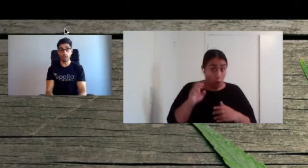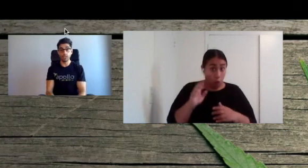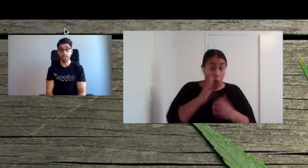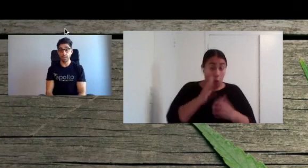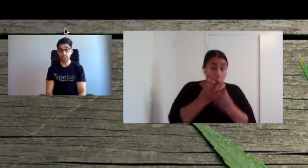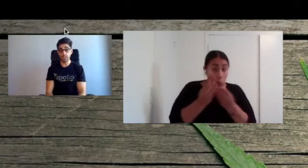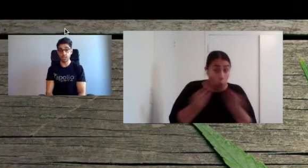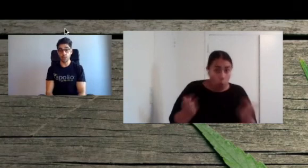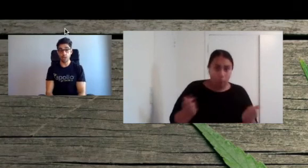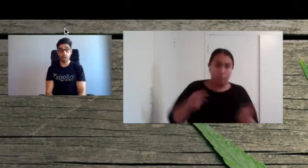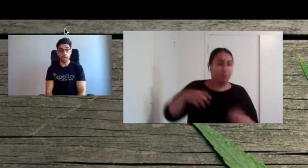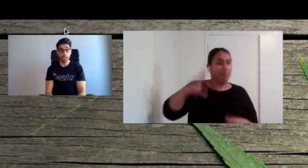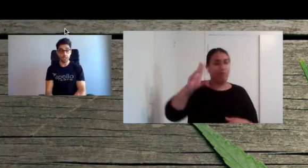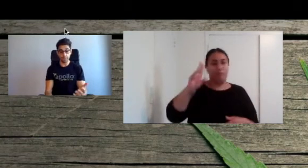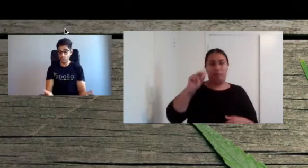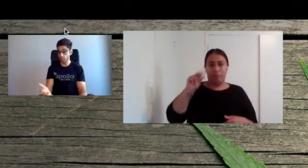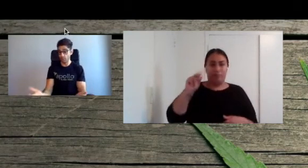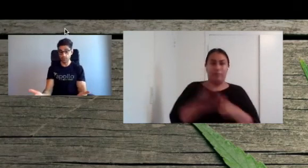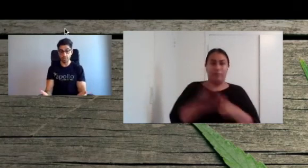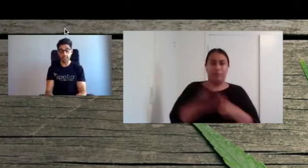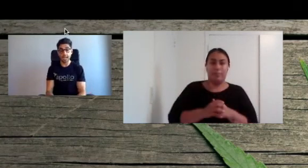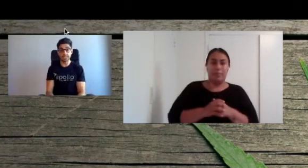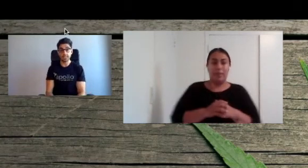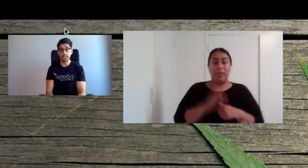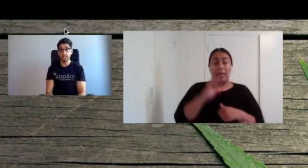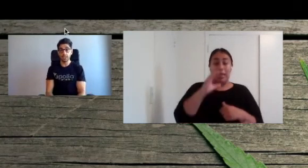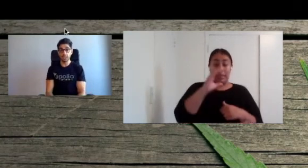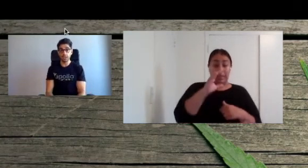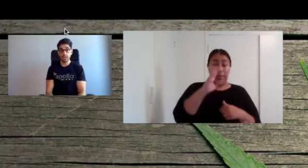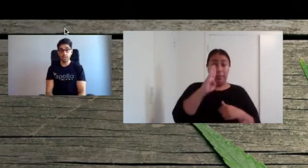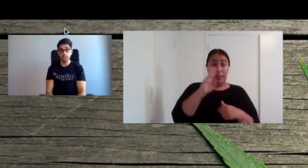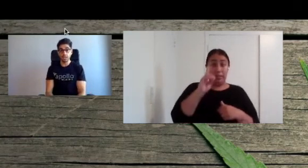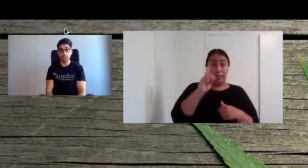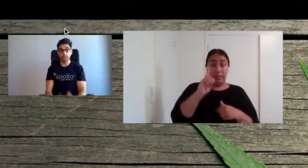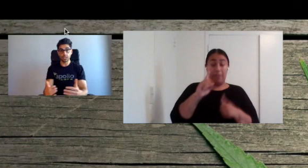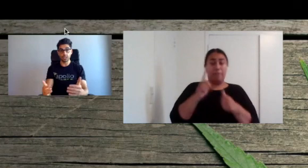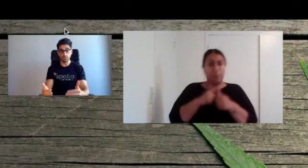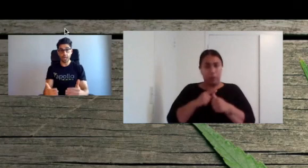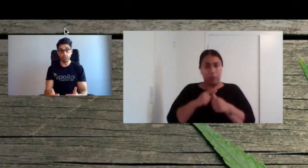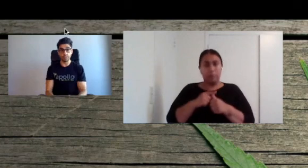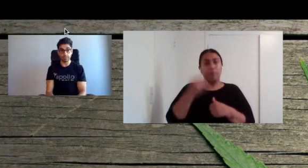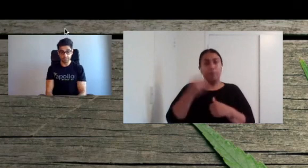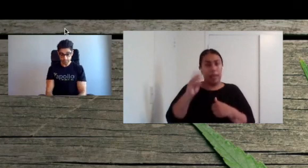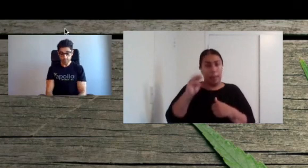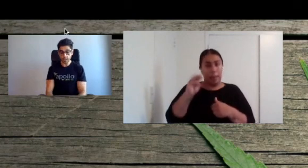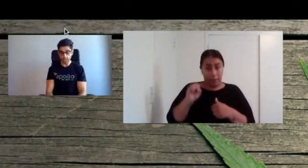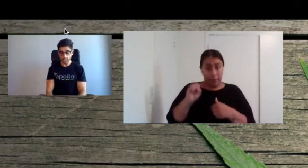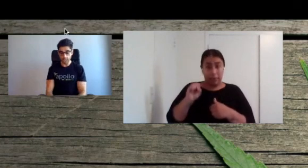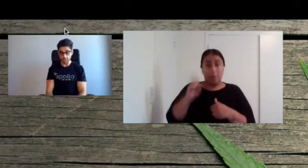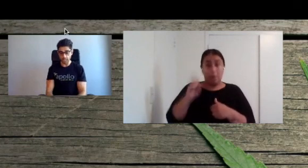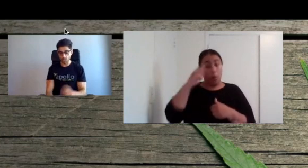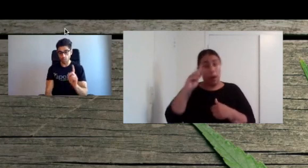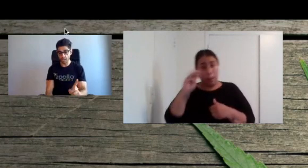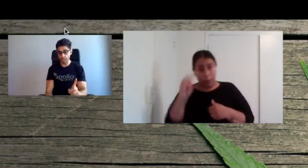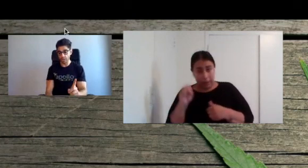from neurologists and patients saying, well, I used to have 2 or 3 attacks a year, and now it's slowed down a little bit. And again,